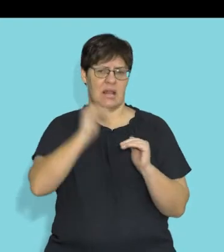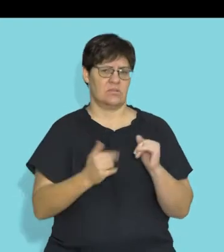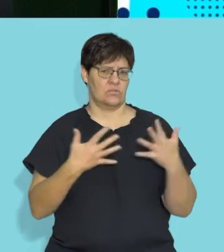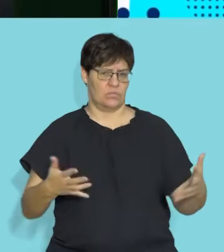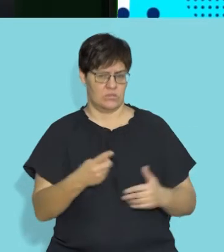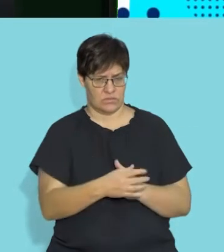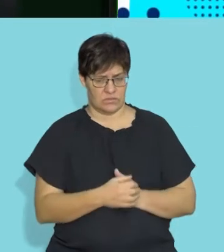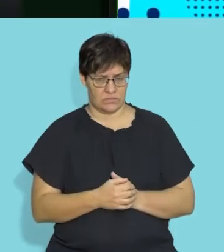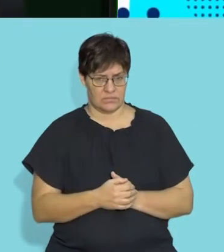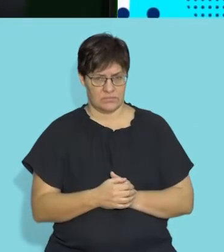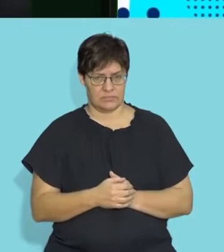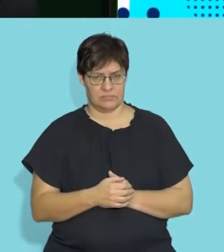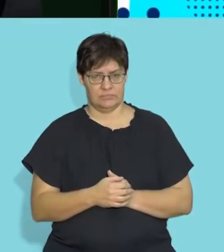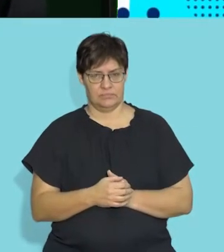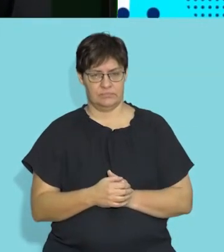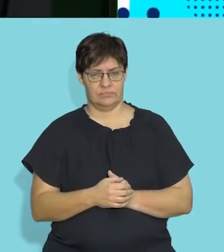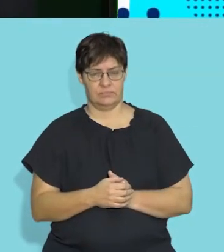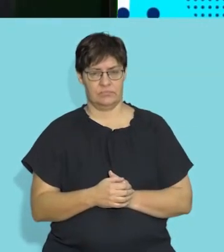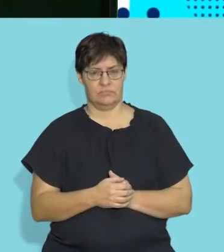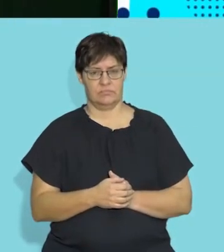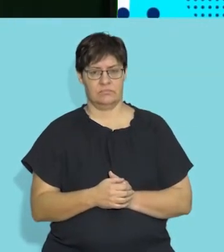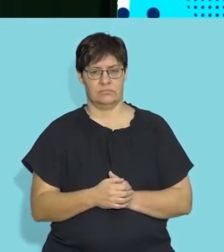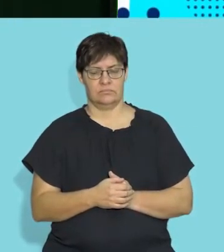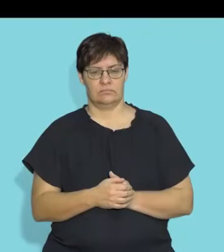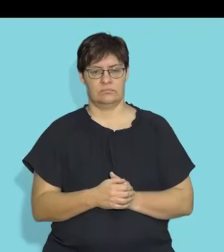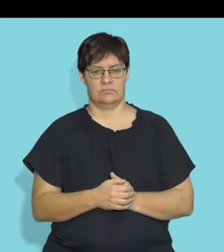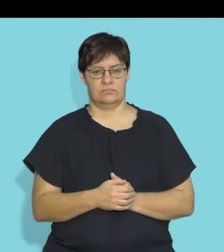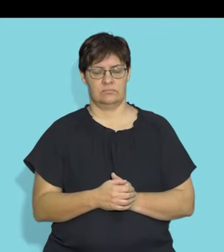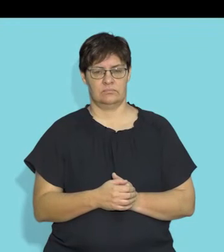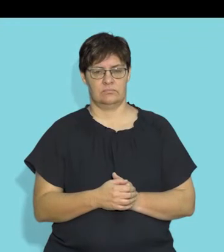amount of stock that you are left over with.